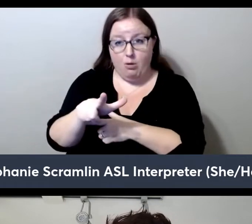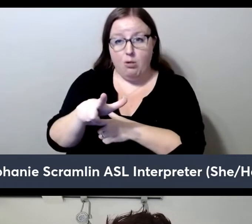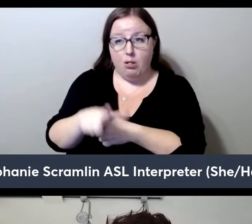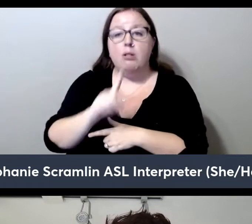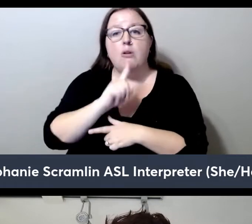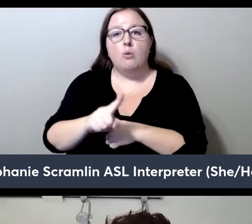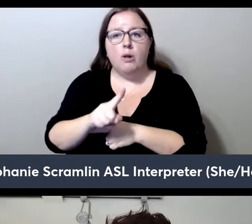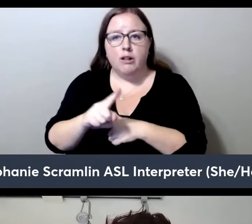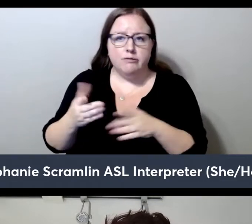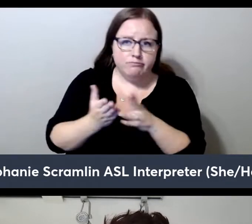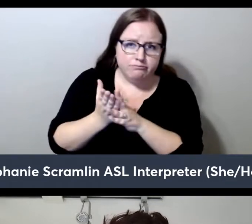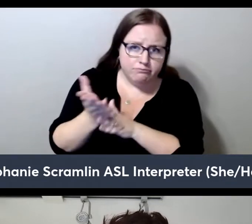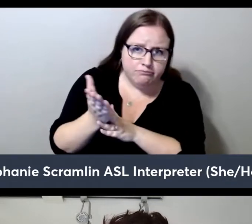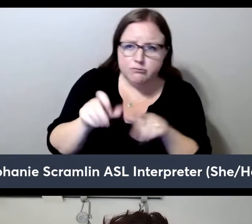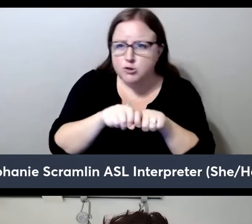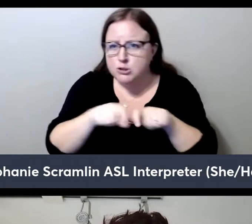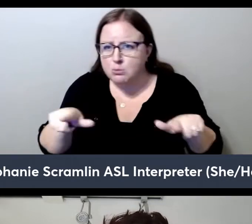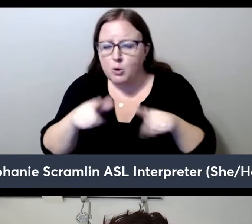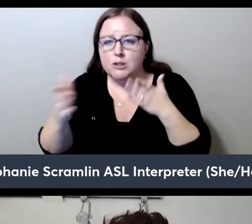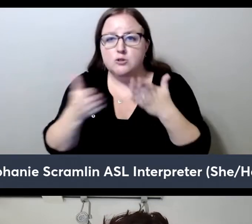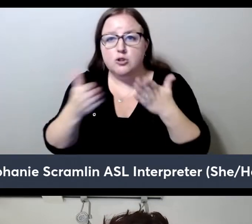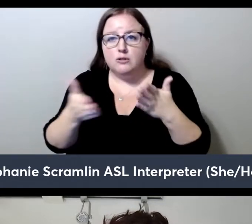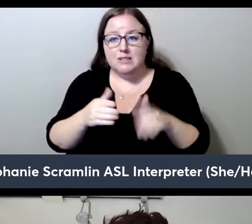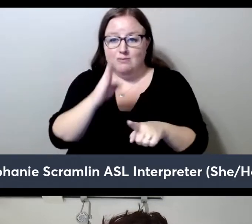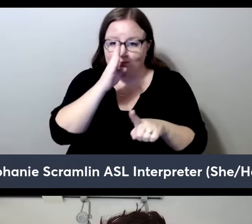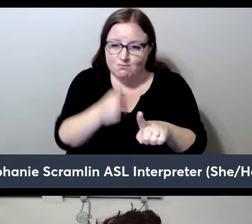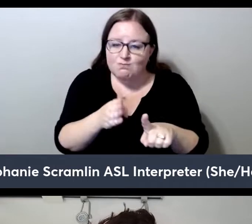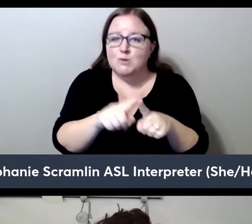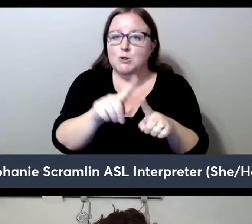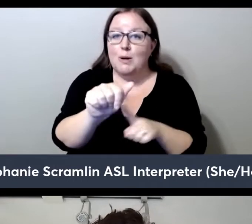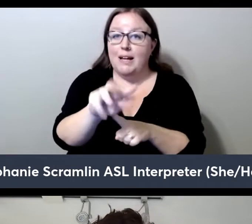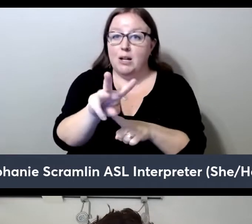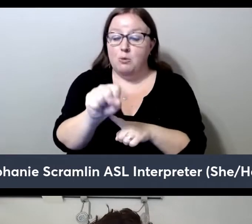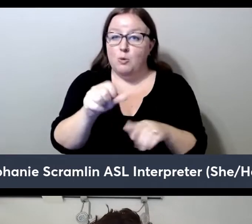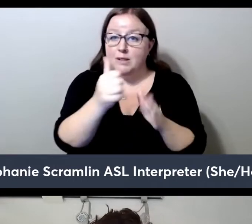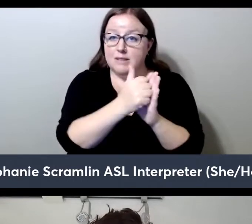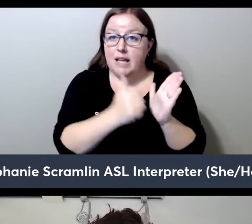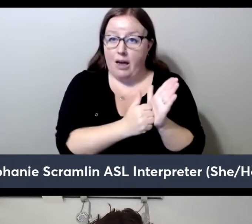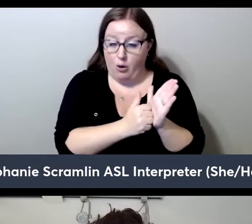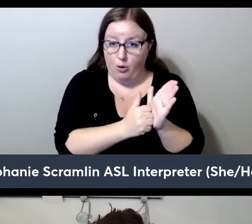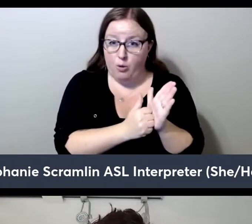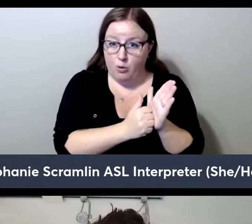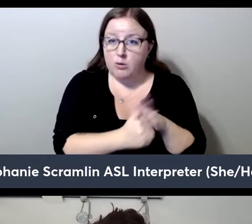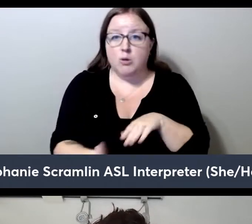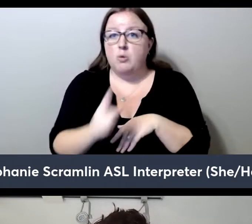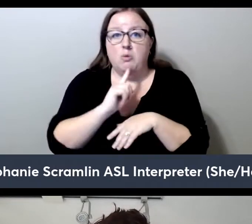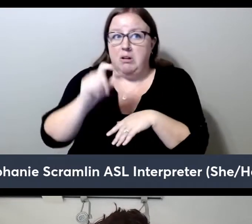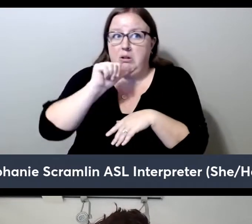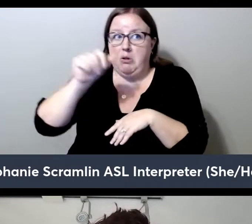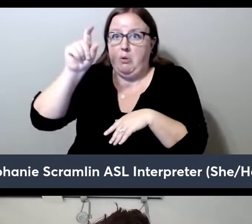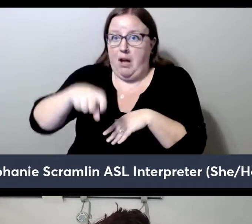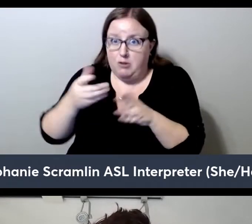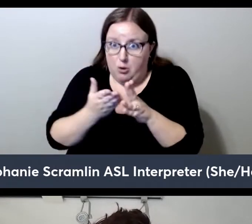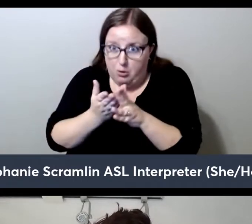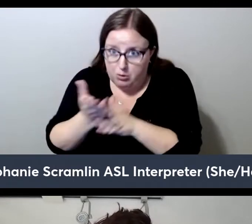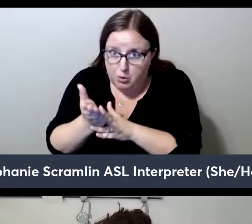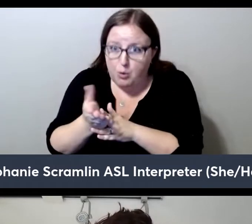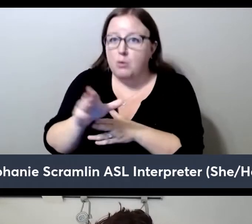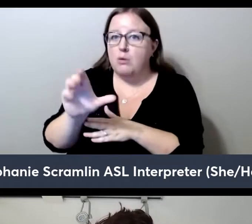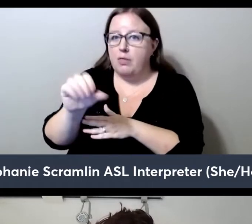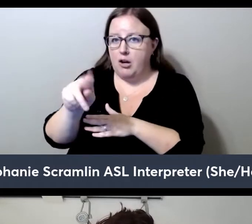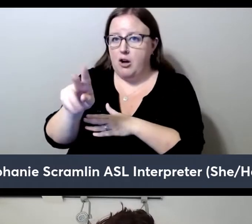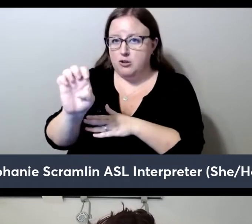through, it'll deploy services directly on their AWS account, and they don't even have to go into the AWS console.